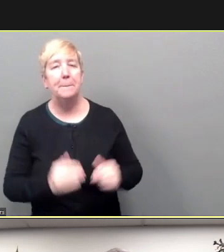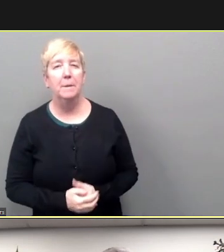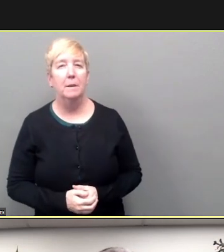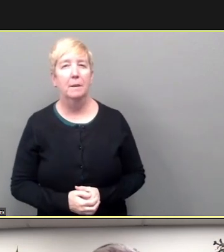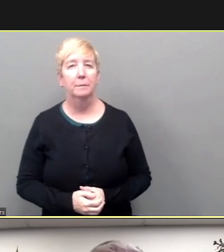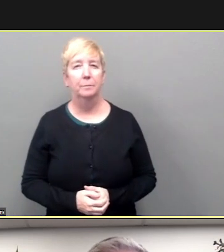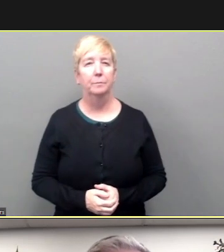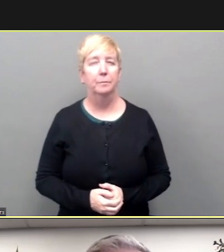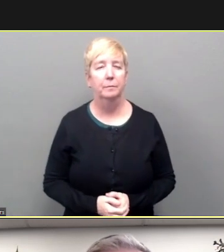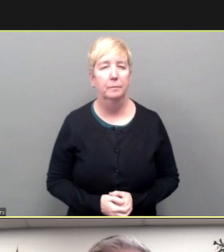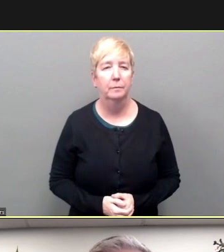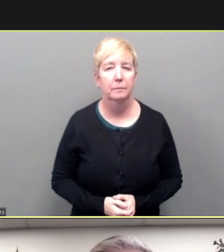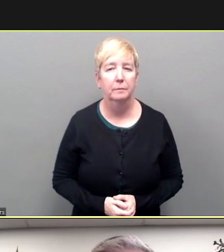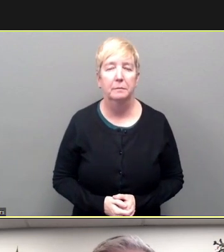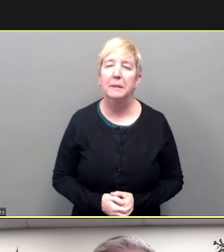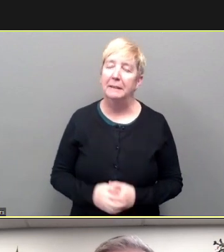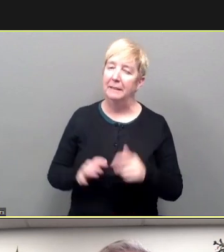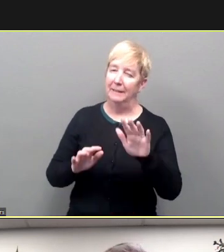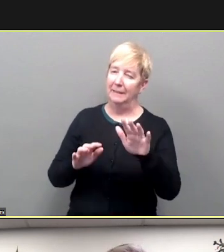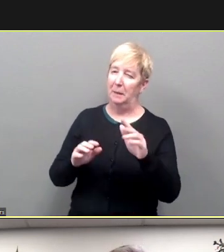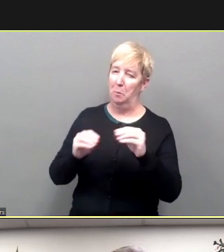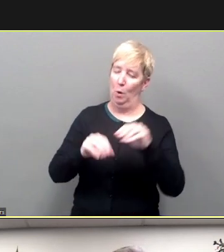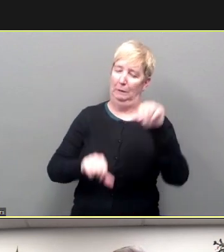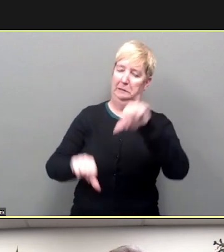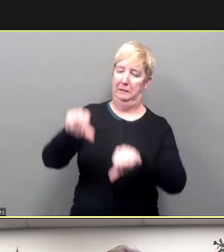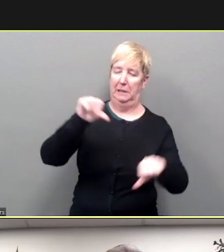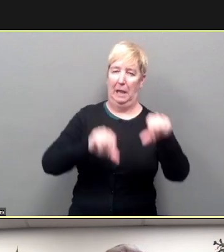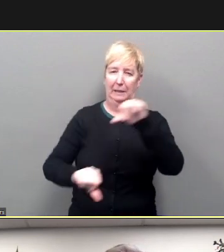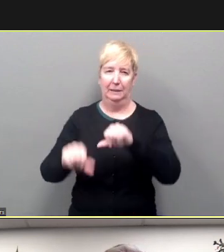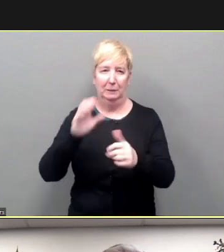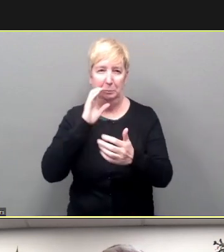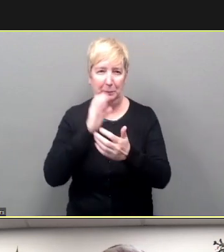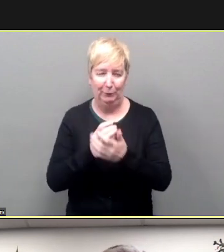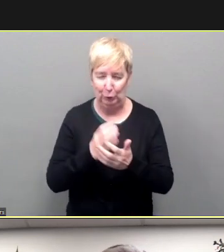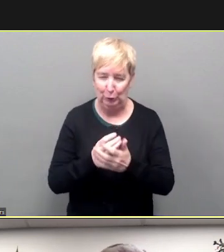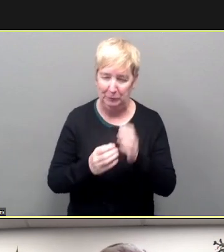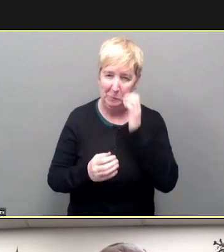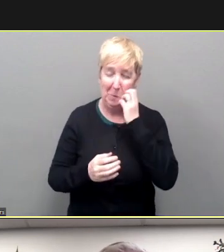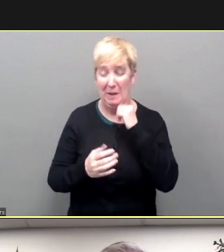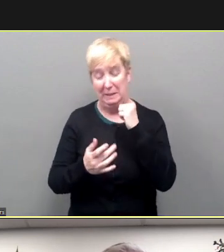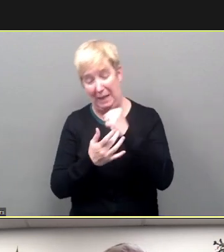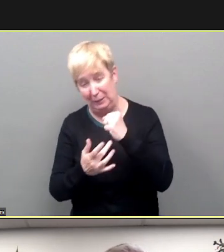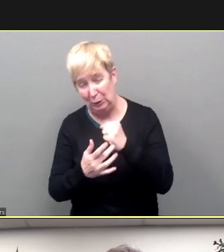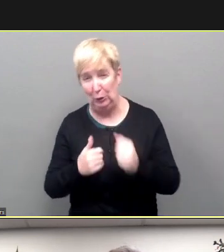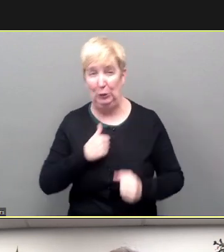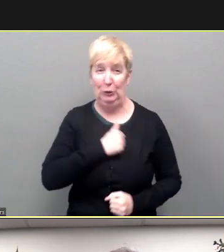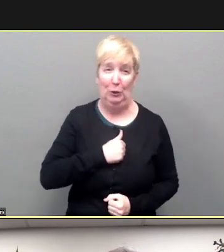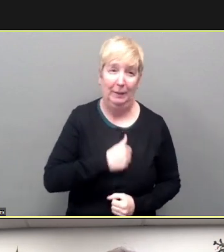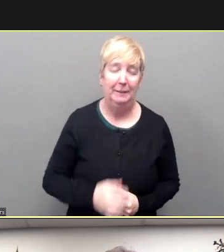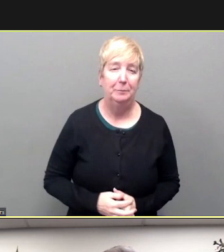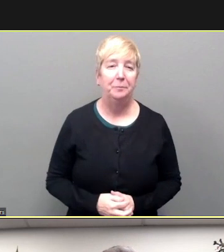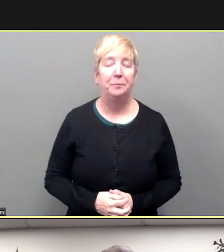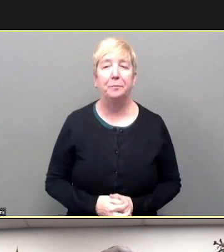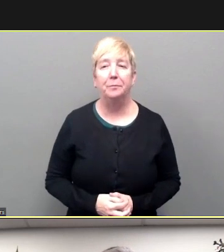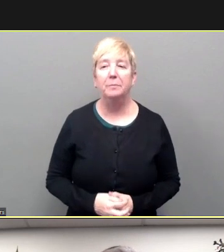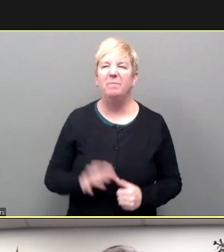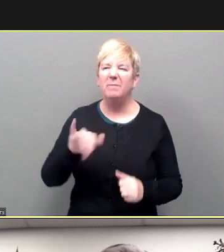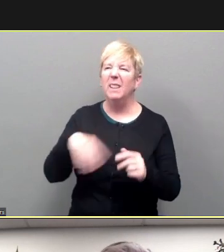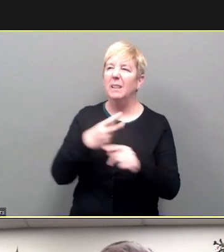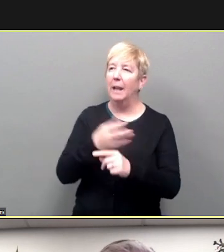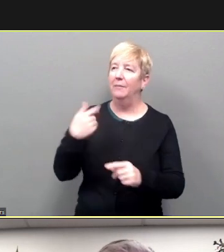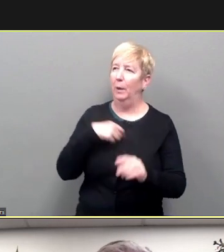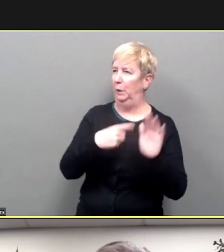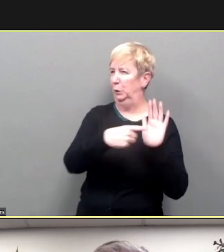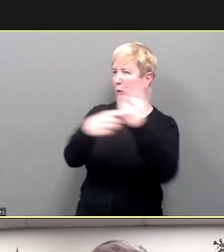So this is a science slide. It's very technical. I apologize. It's the kind of stuff we show to doctors, but I thought it was